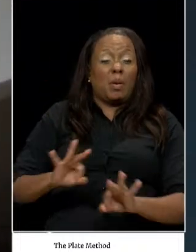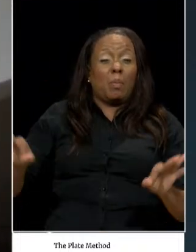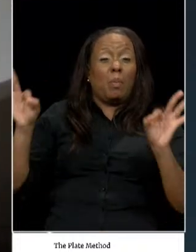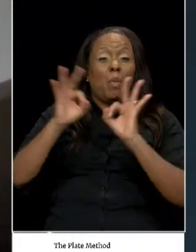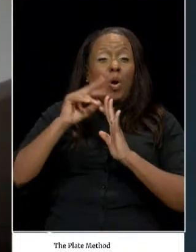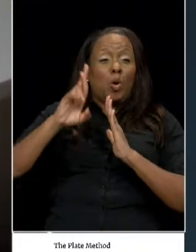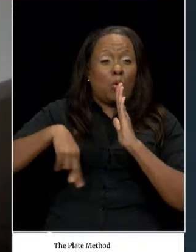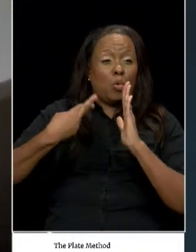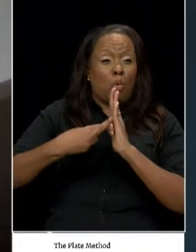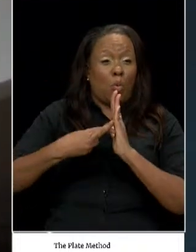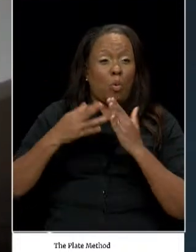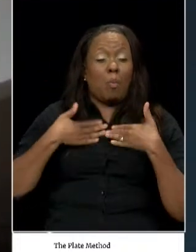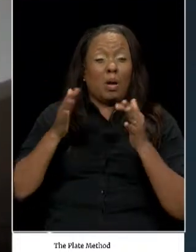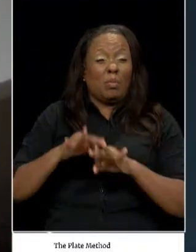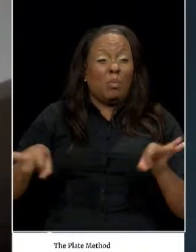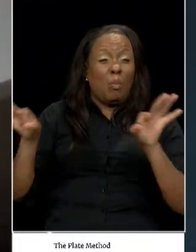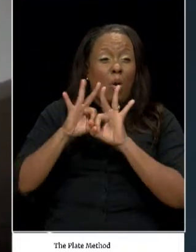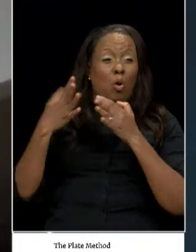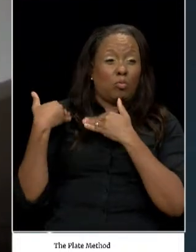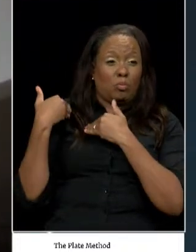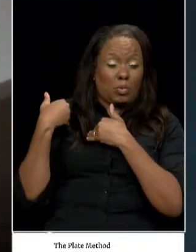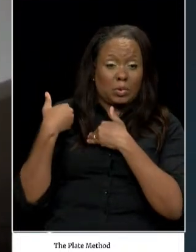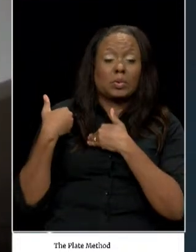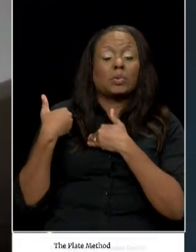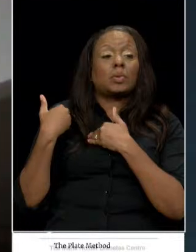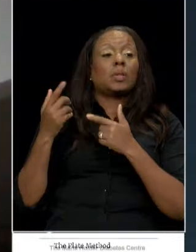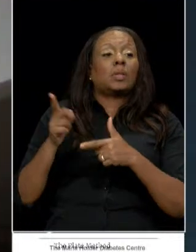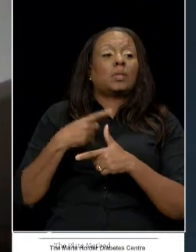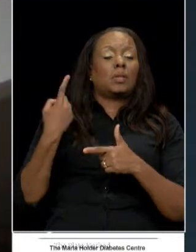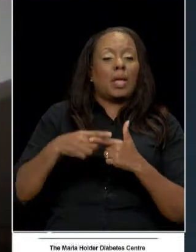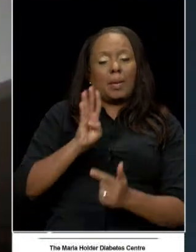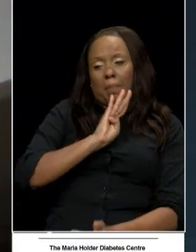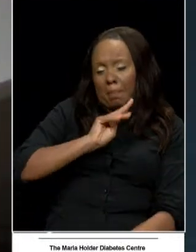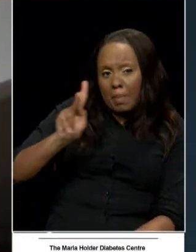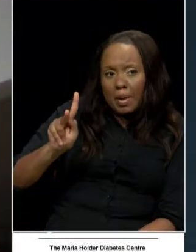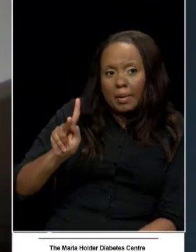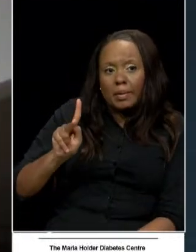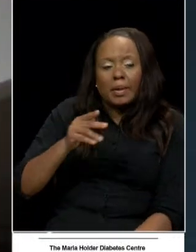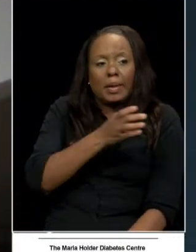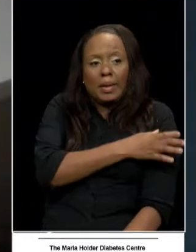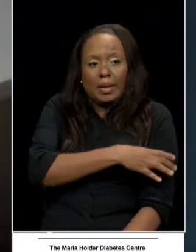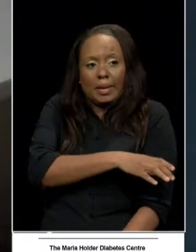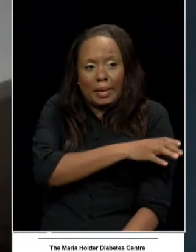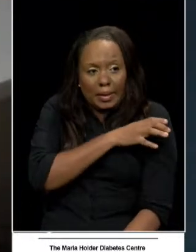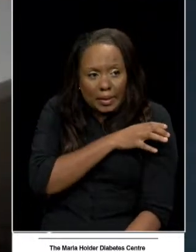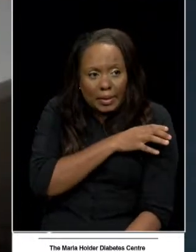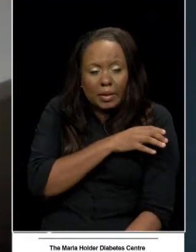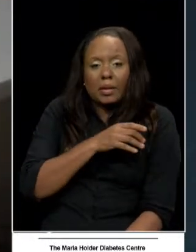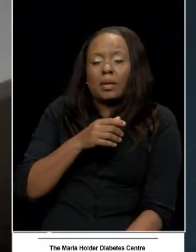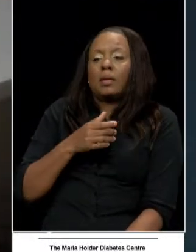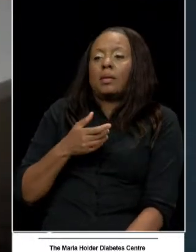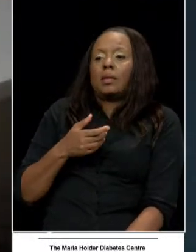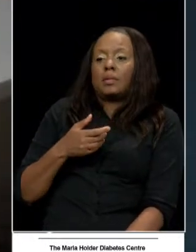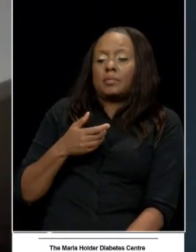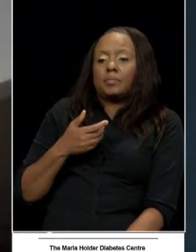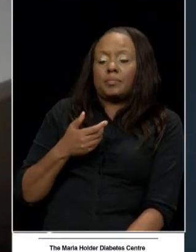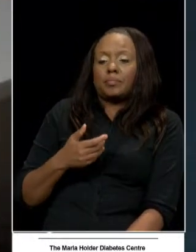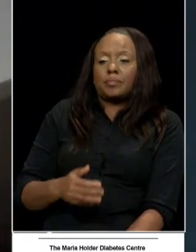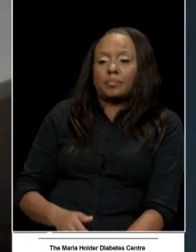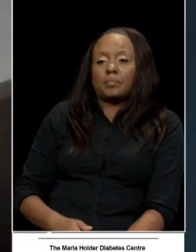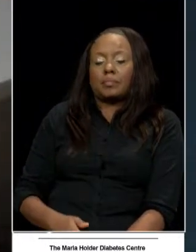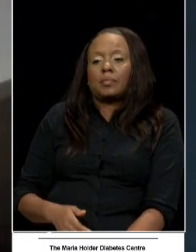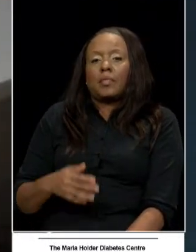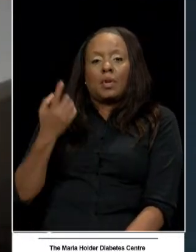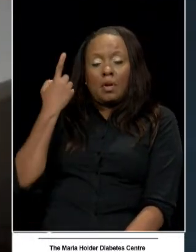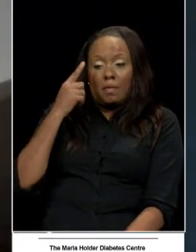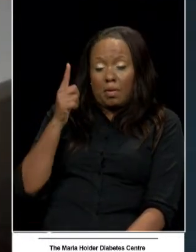specialist input. And then they would then be referred back to their clinic or their polyclinic to enable them to go